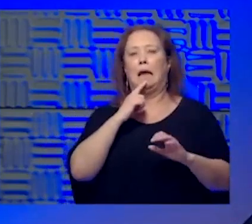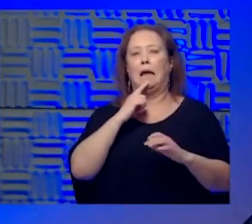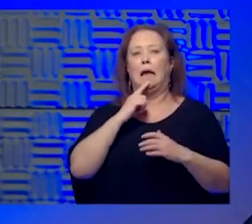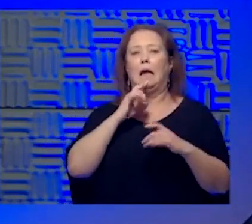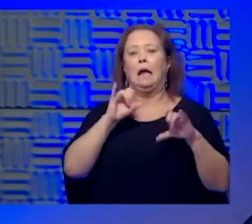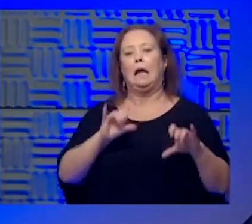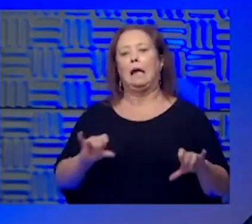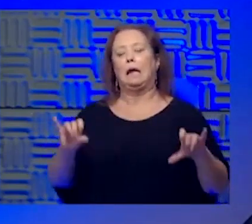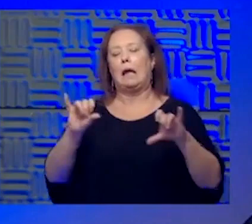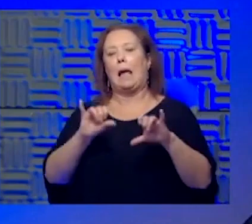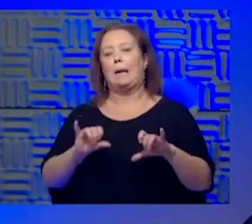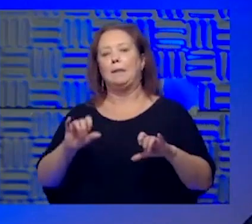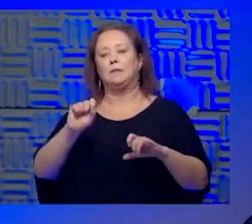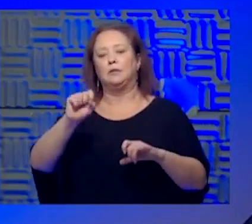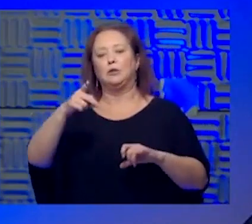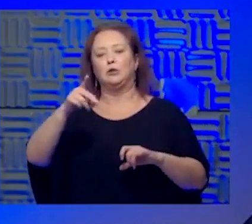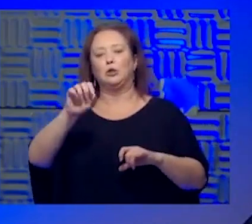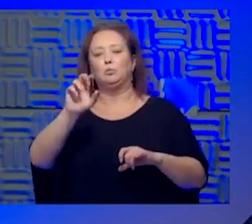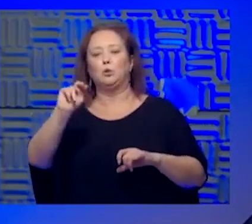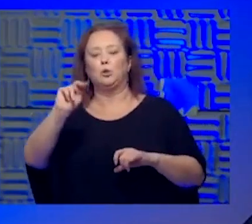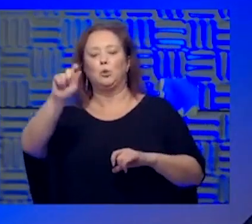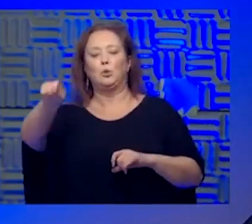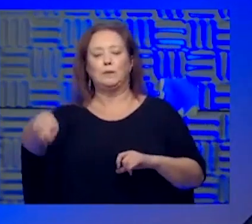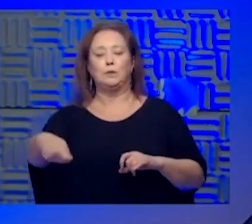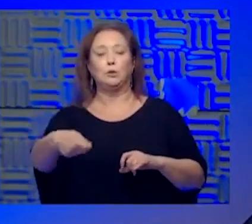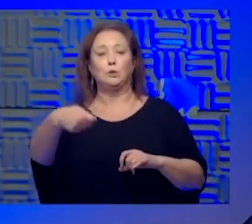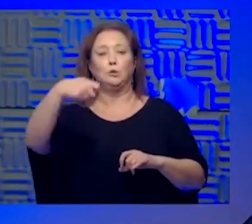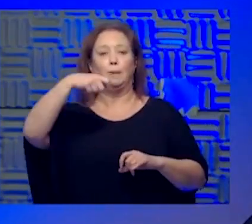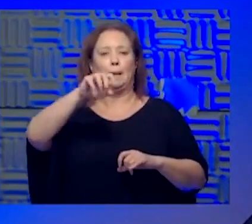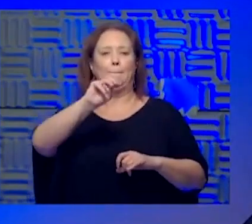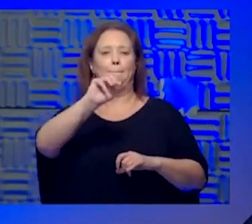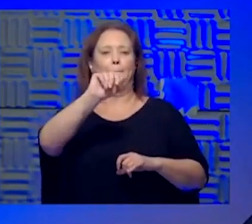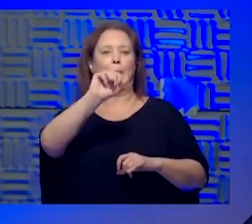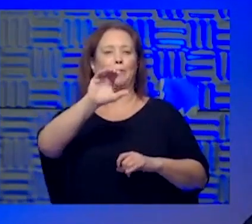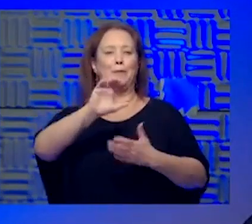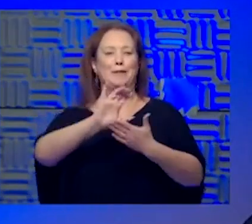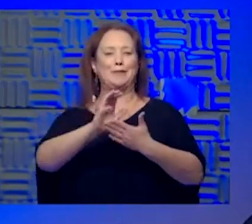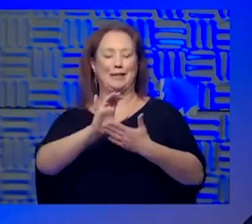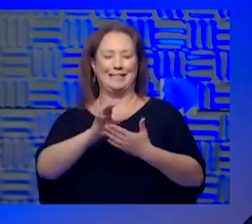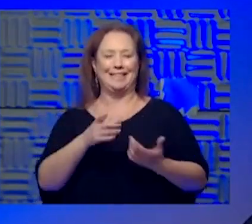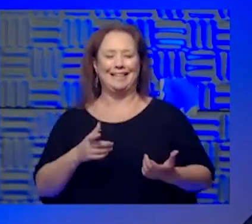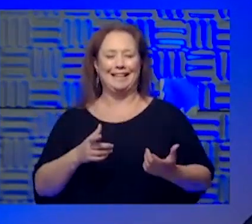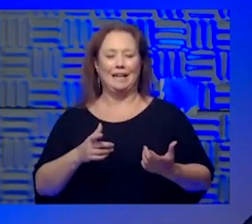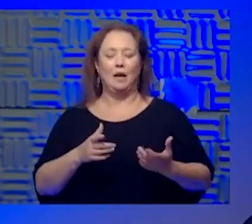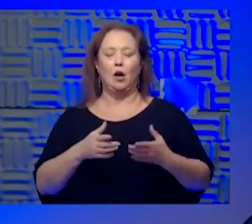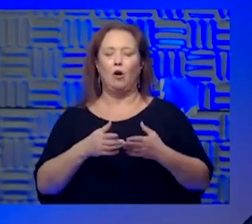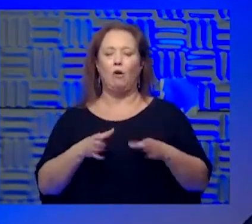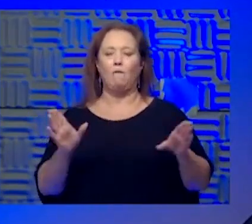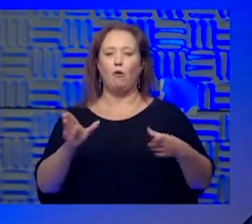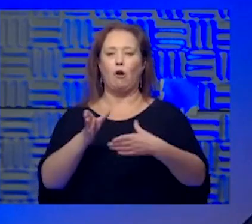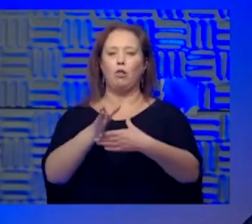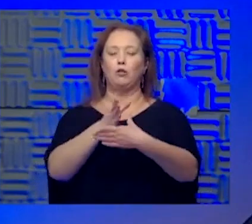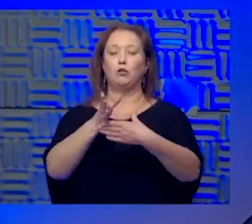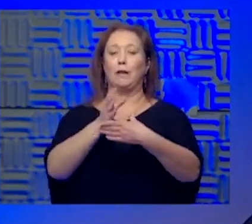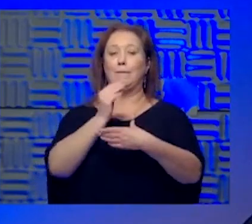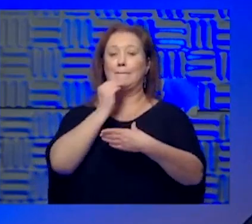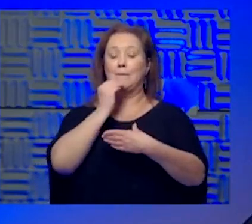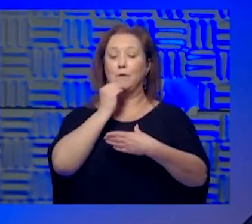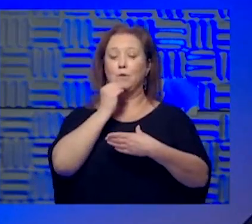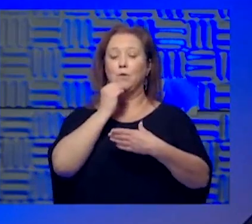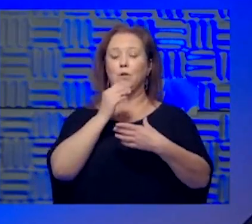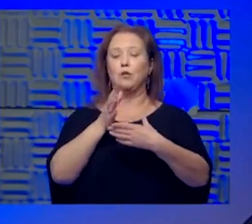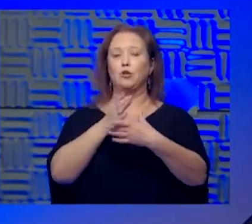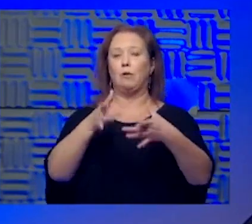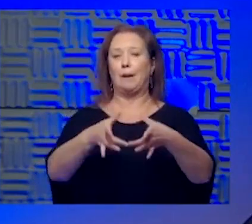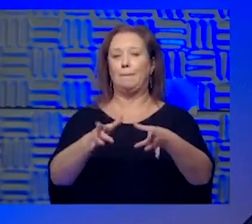common spoon to, say, scooping mac and cheese. Overall, I think that sharing food and